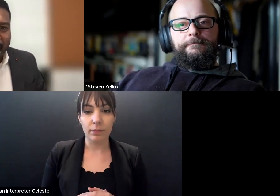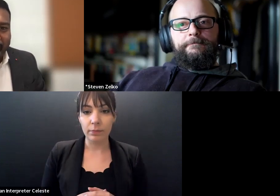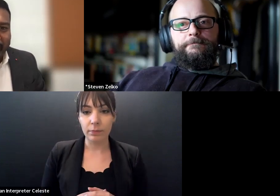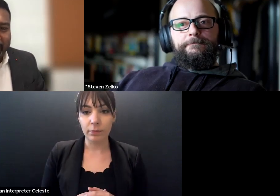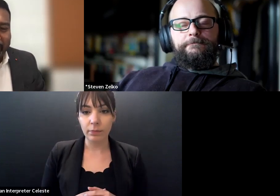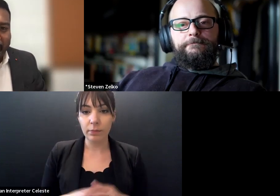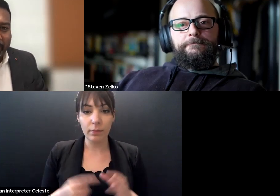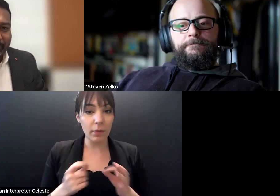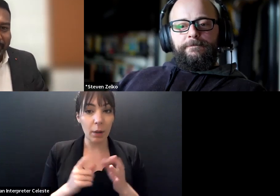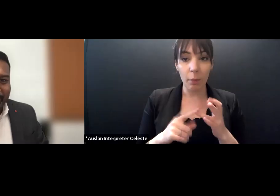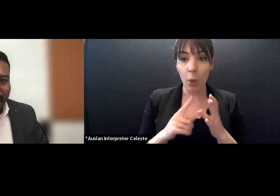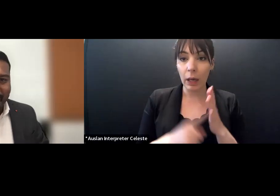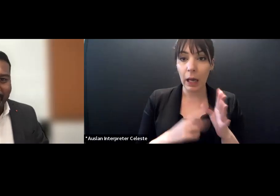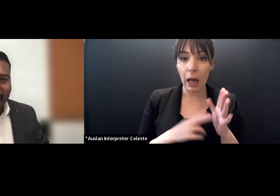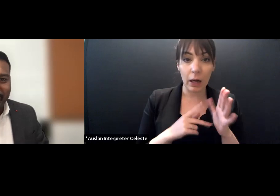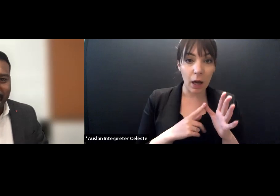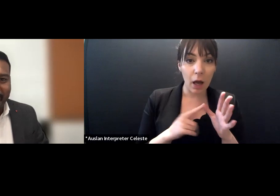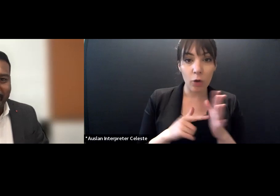thoughts on this topic?